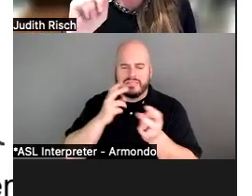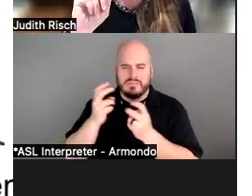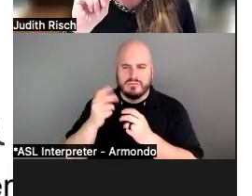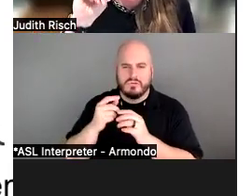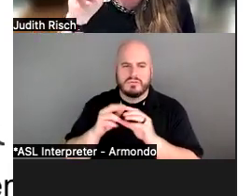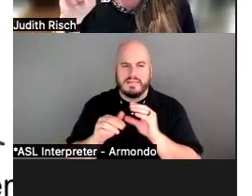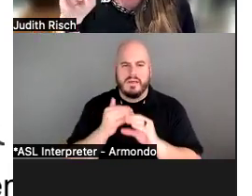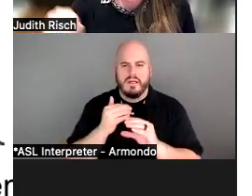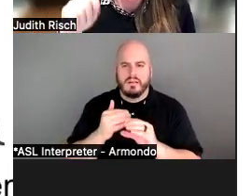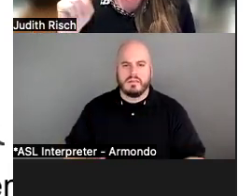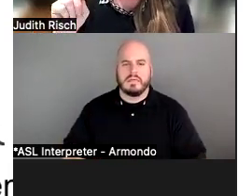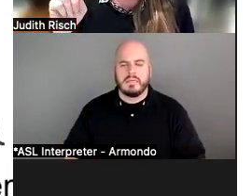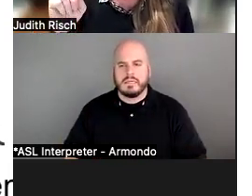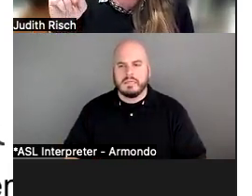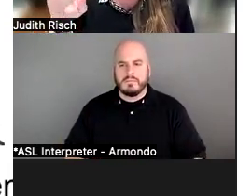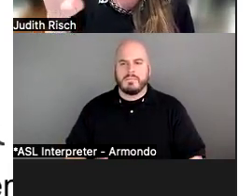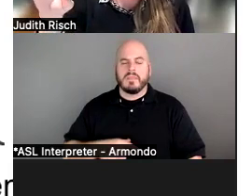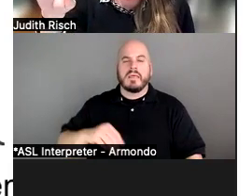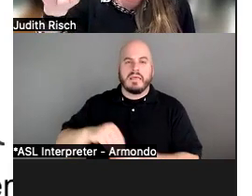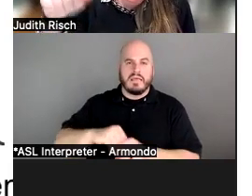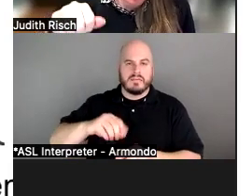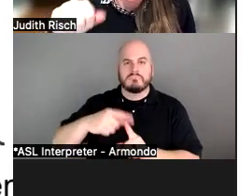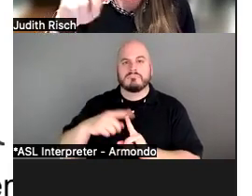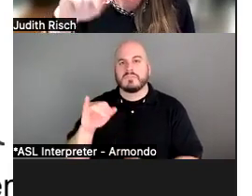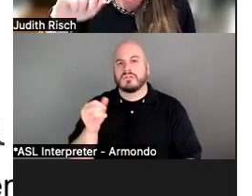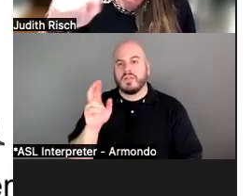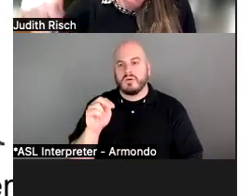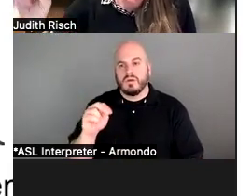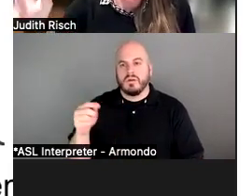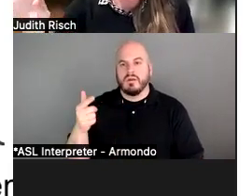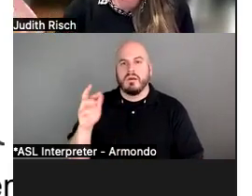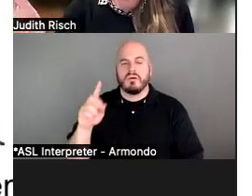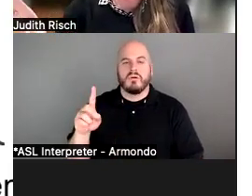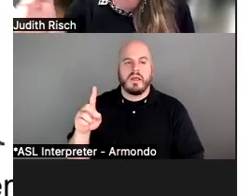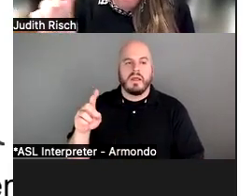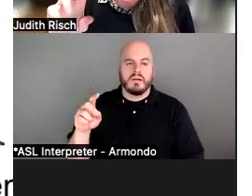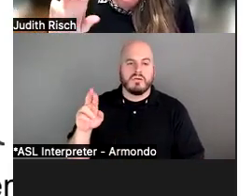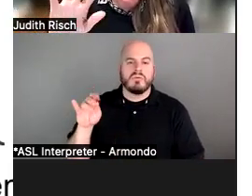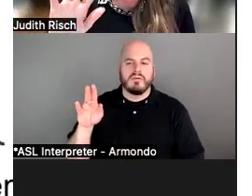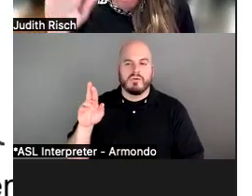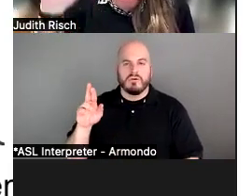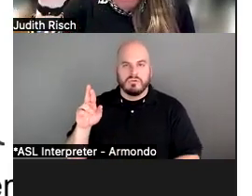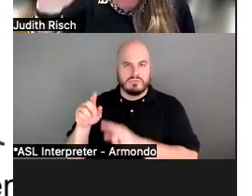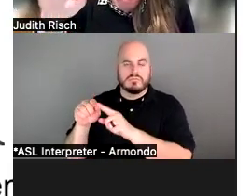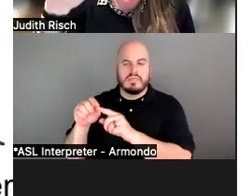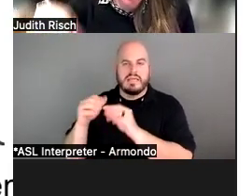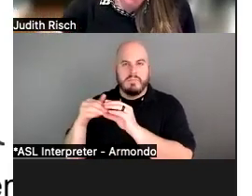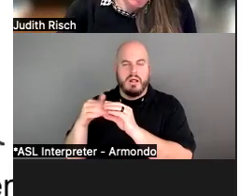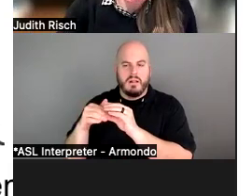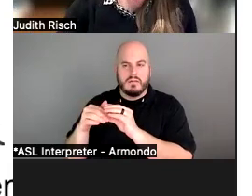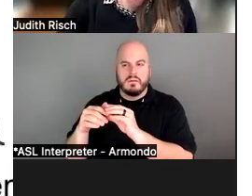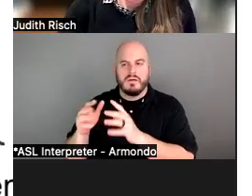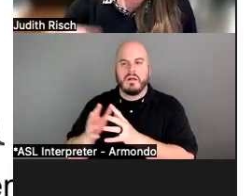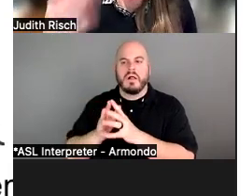me. I have, in January, we have Grand River, as long as you have a .edu email. We have a lot